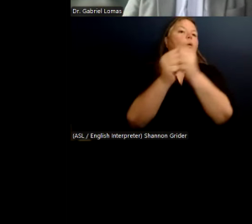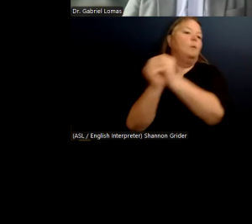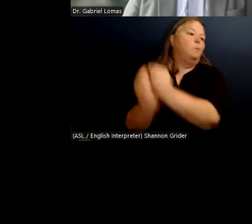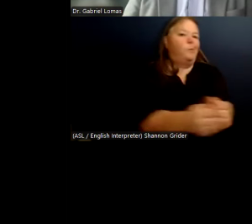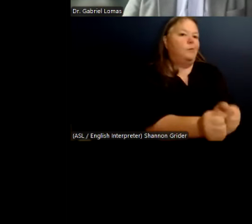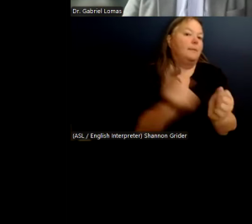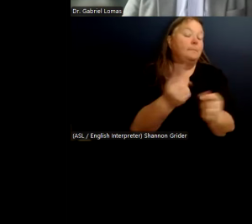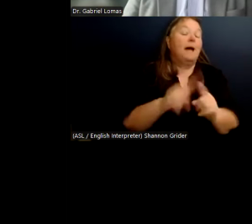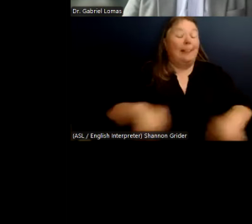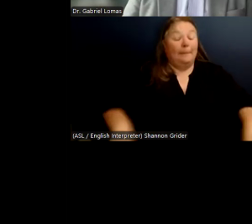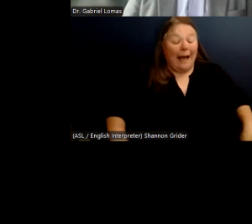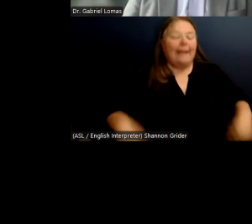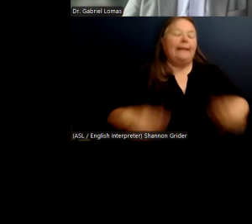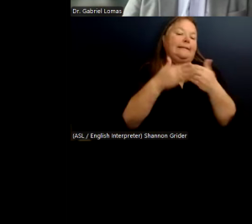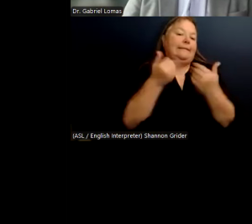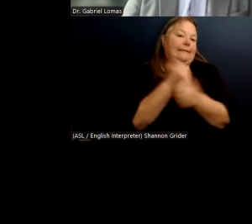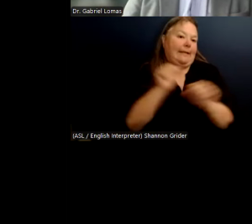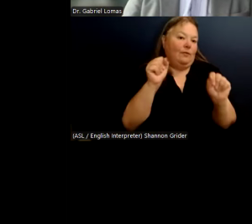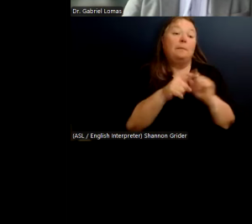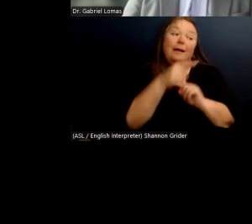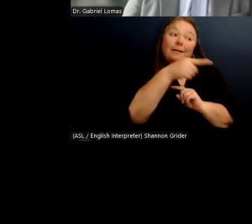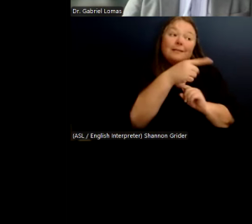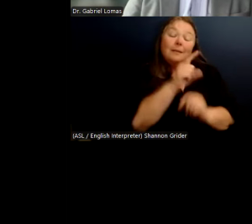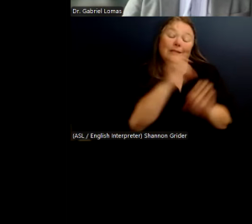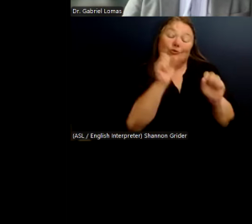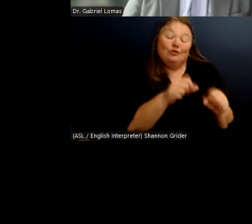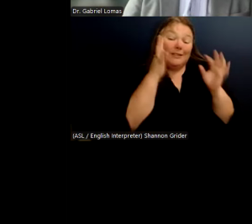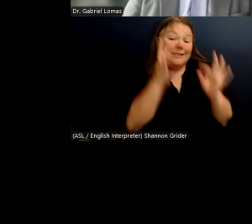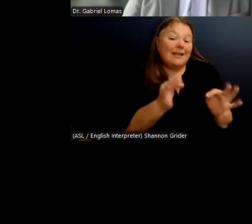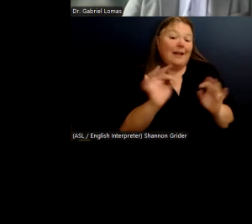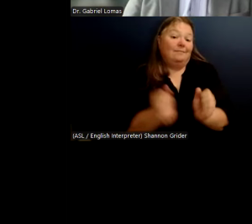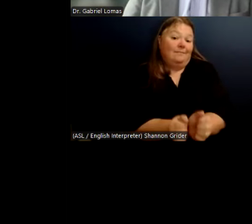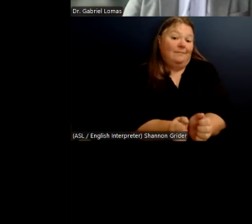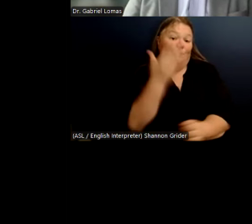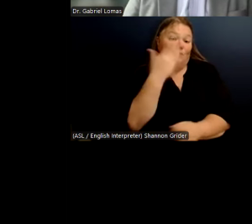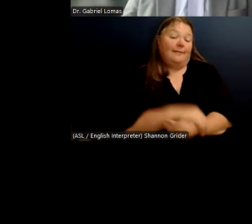the discretion to cuff in the front. Mhm. And now